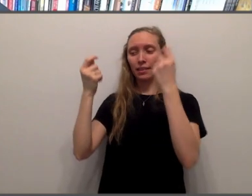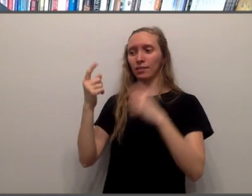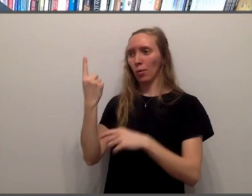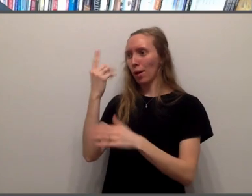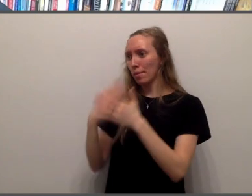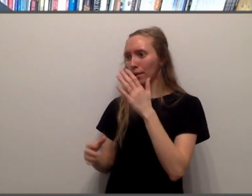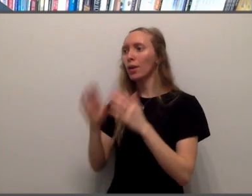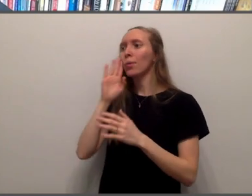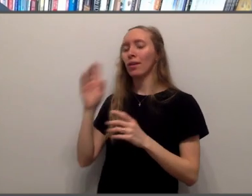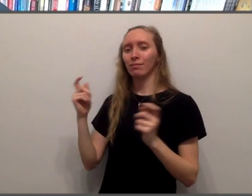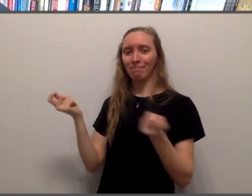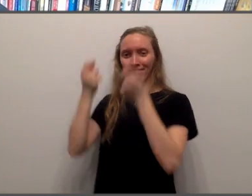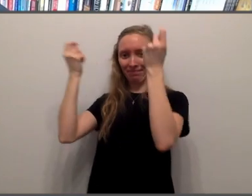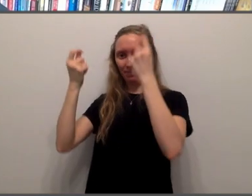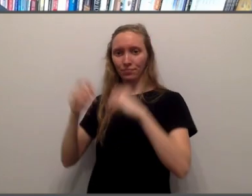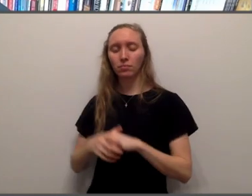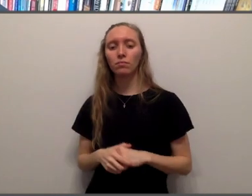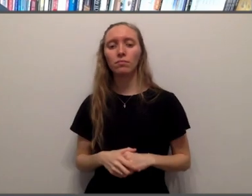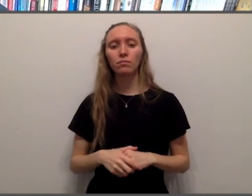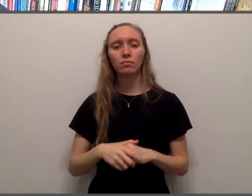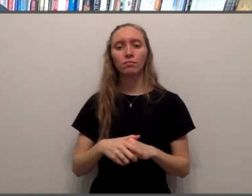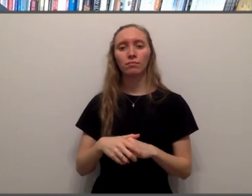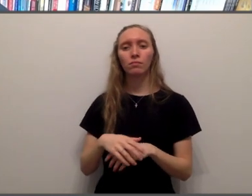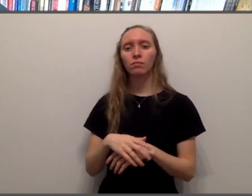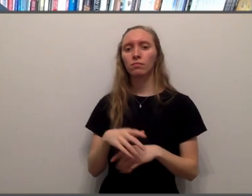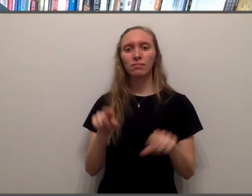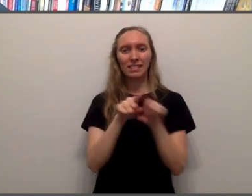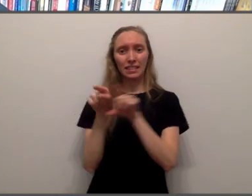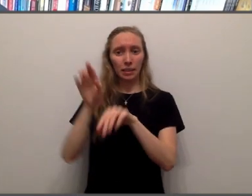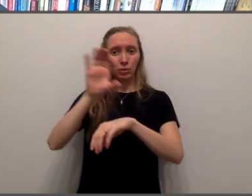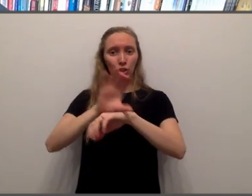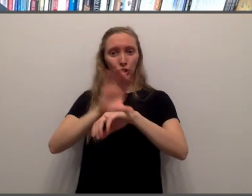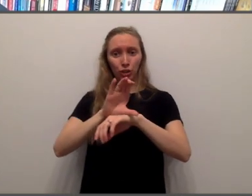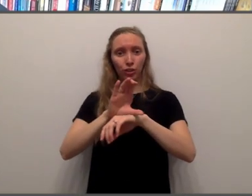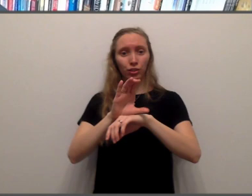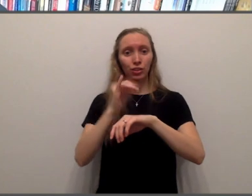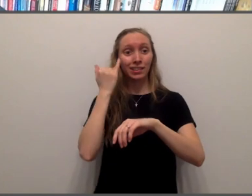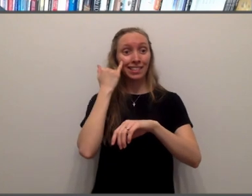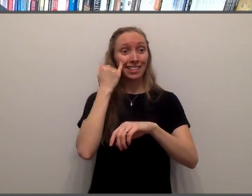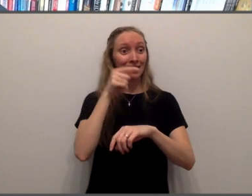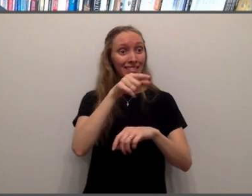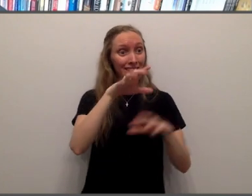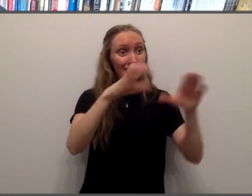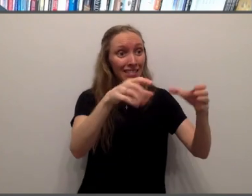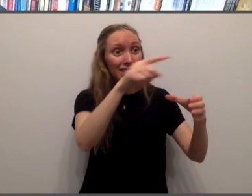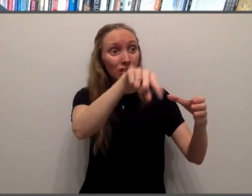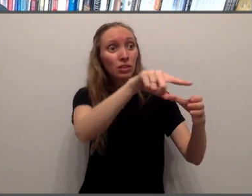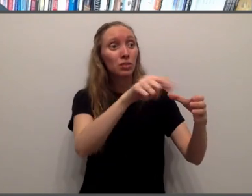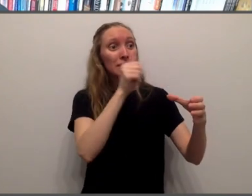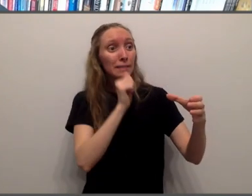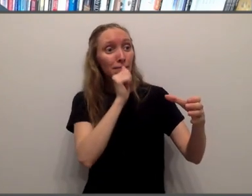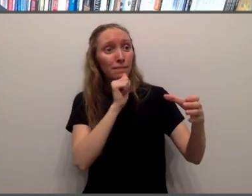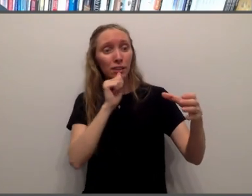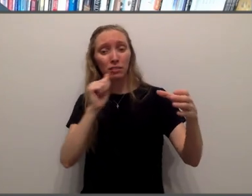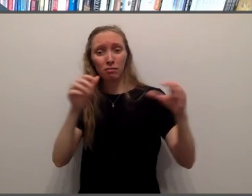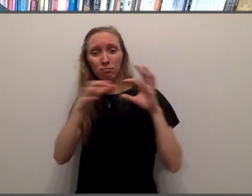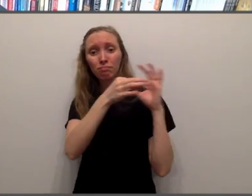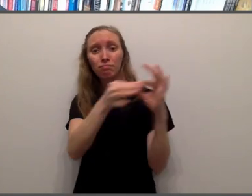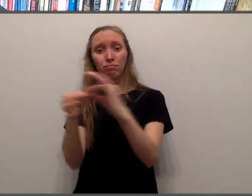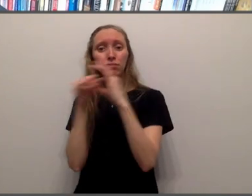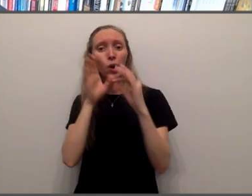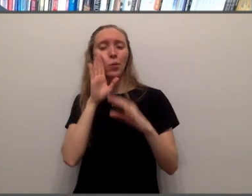banquet for those who are on the margin, is to, in fact, bring harmony into the